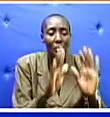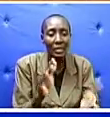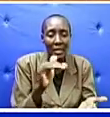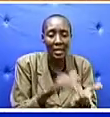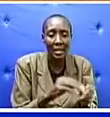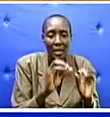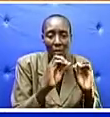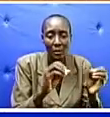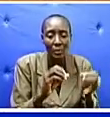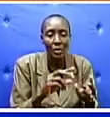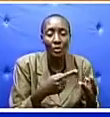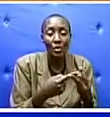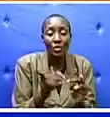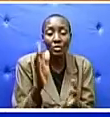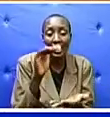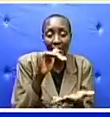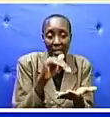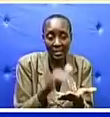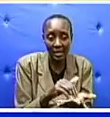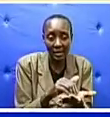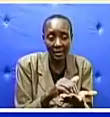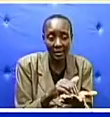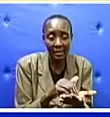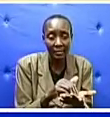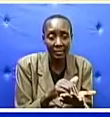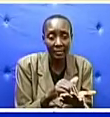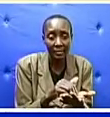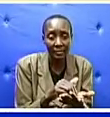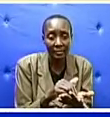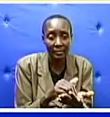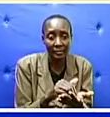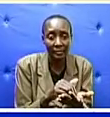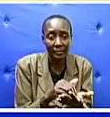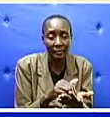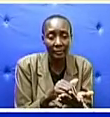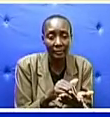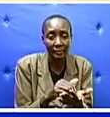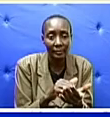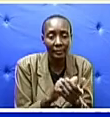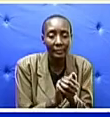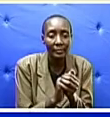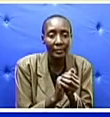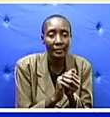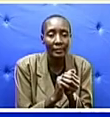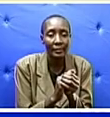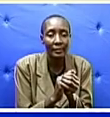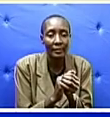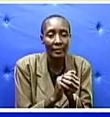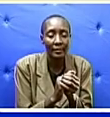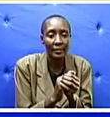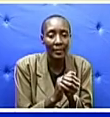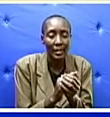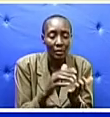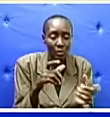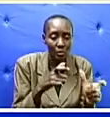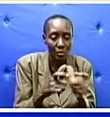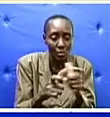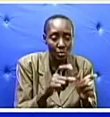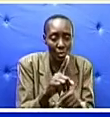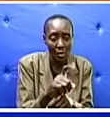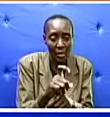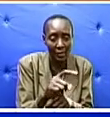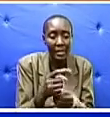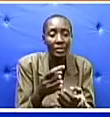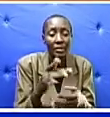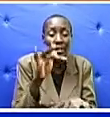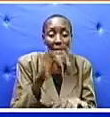all over time. It will take like different kind of medications mm-hmm. for you to get back to where you were. So, you know, it's going to affect us. So